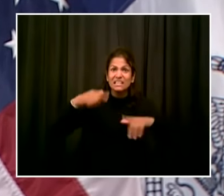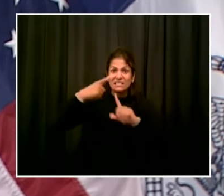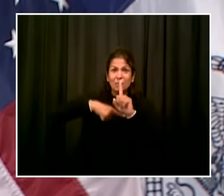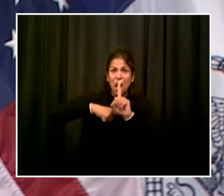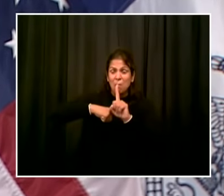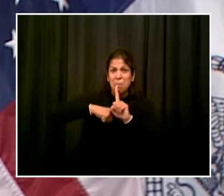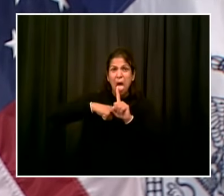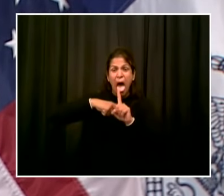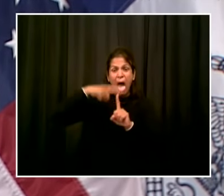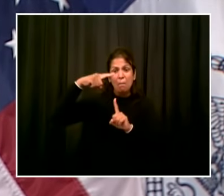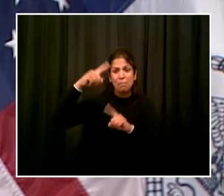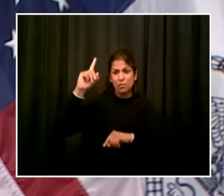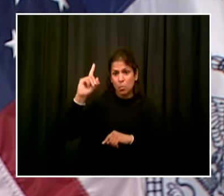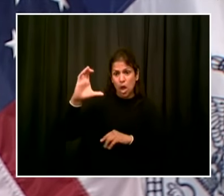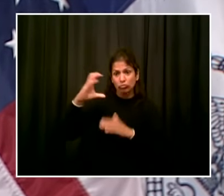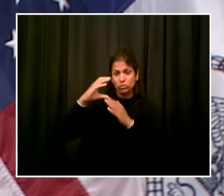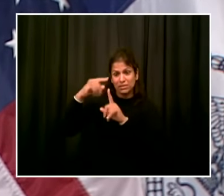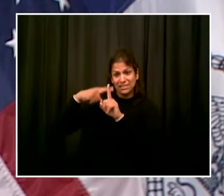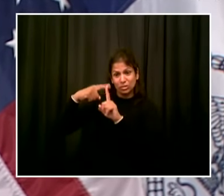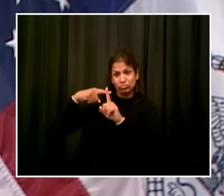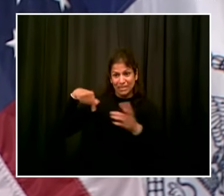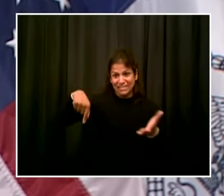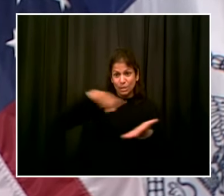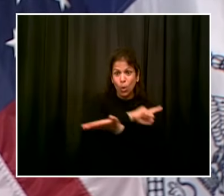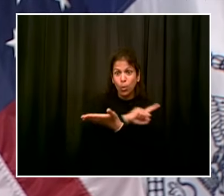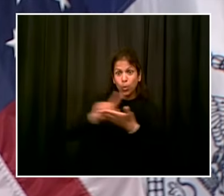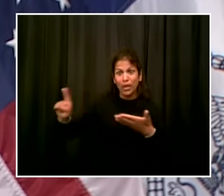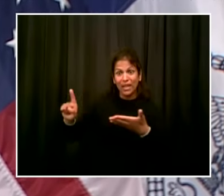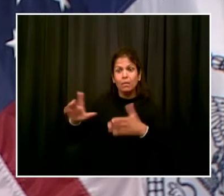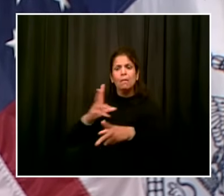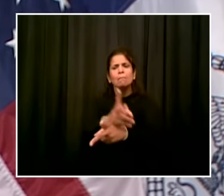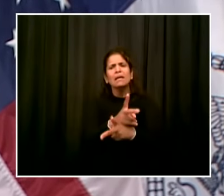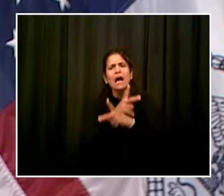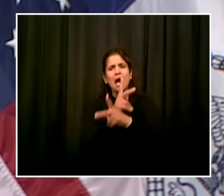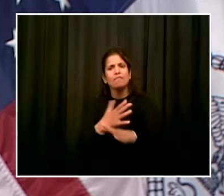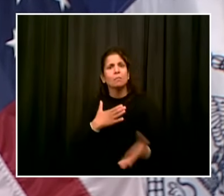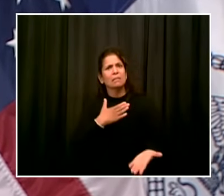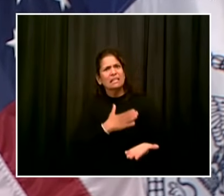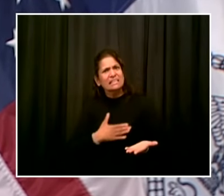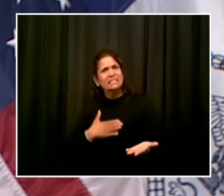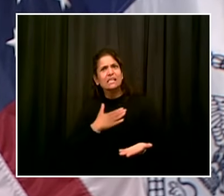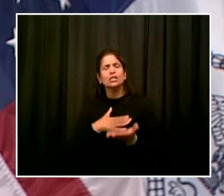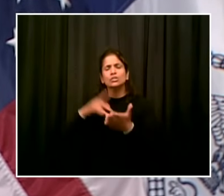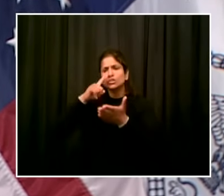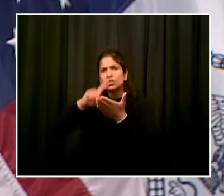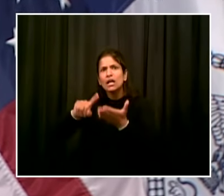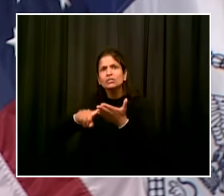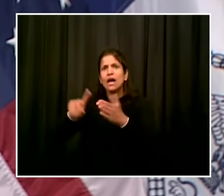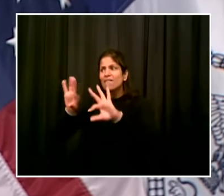your neighbors. Remember, if you need information, call 311 or go to